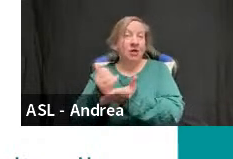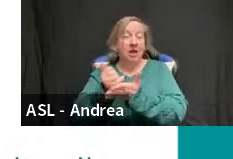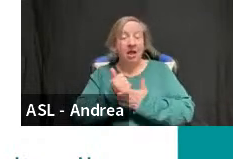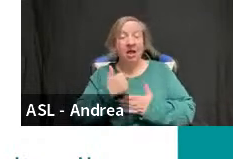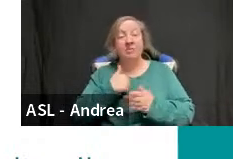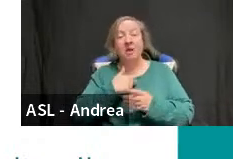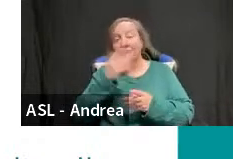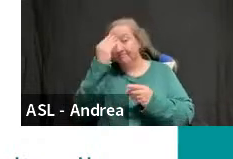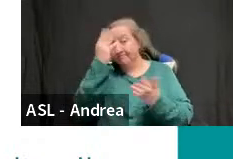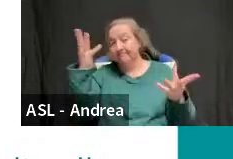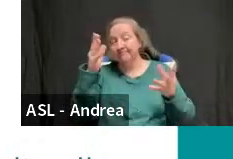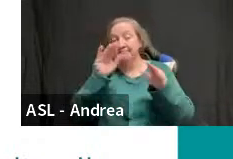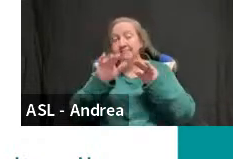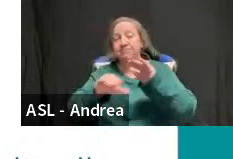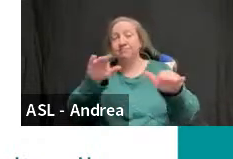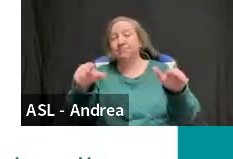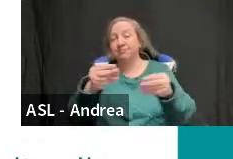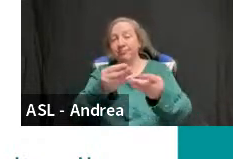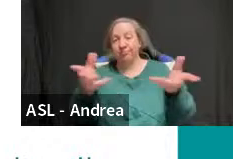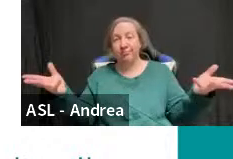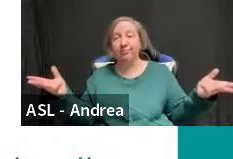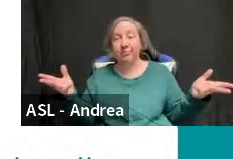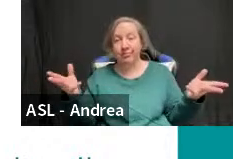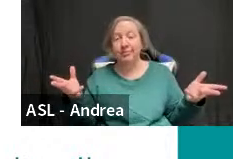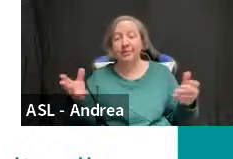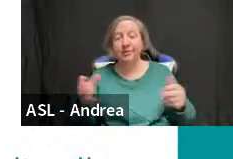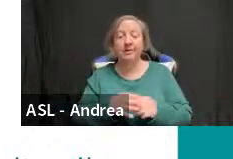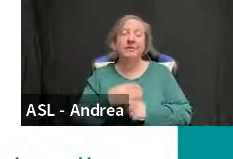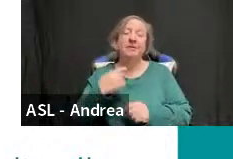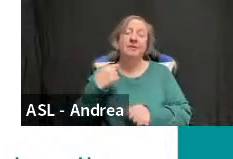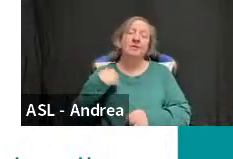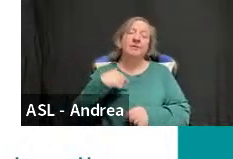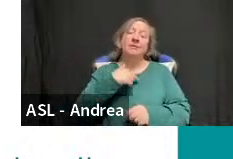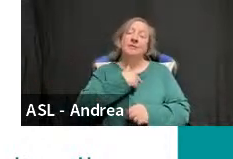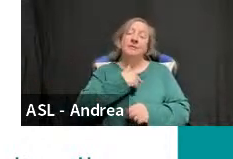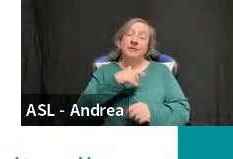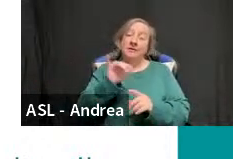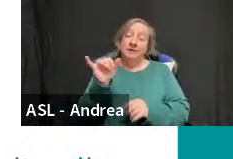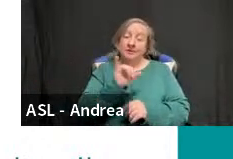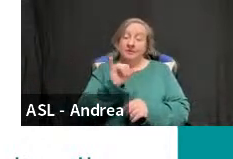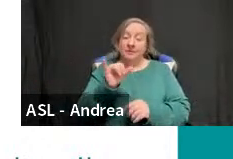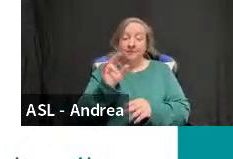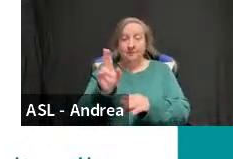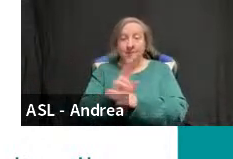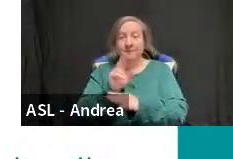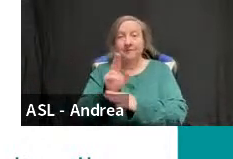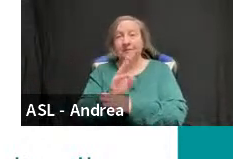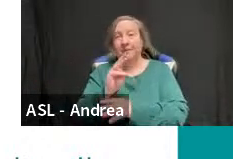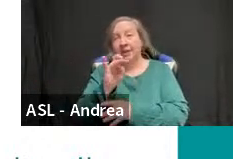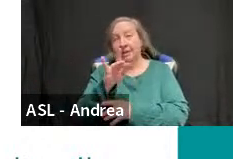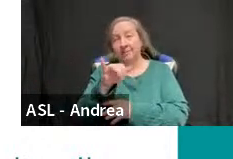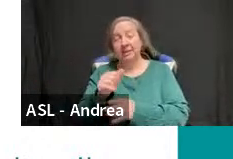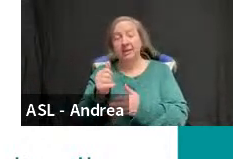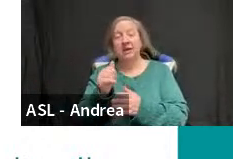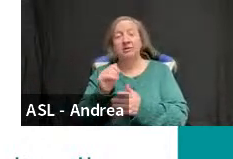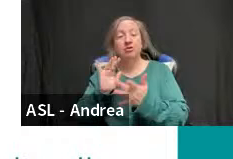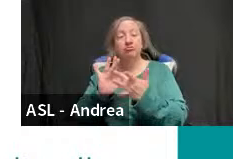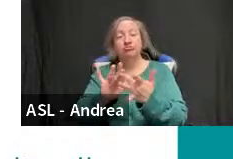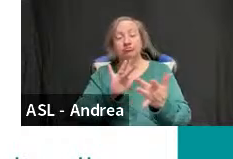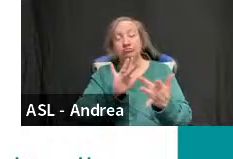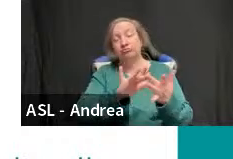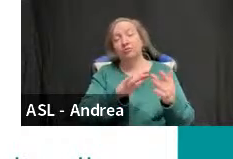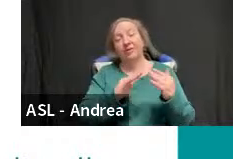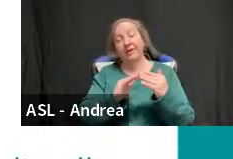a widespread manner. And we're also leveraging the media to reach out to our equity